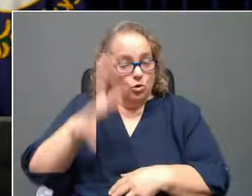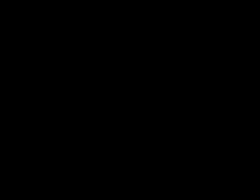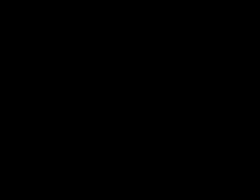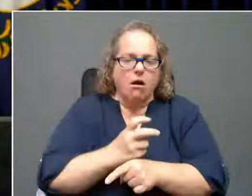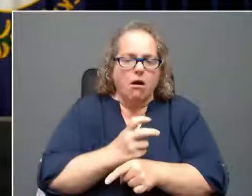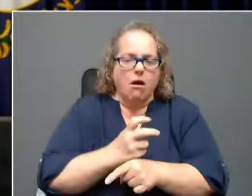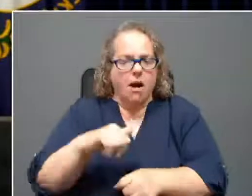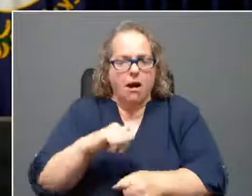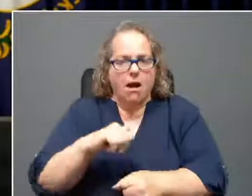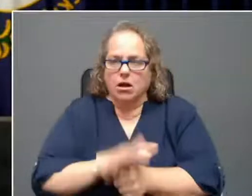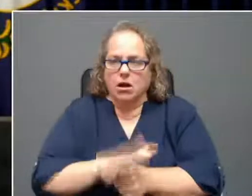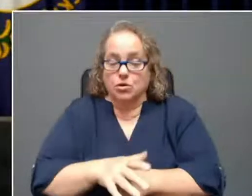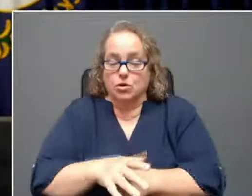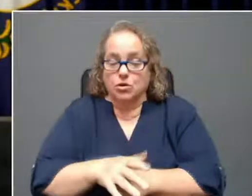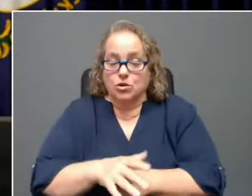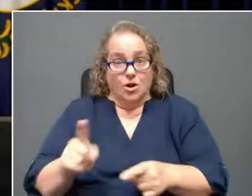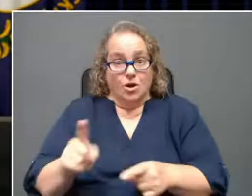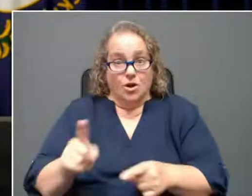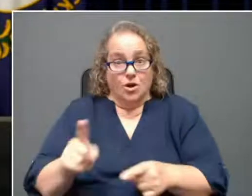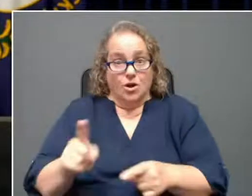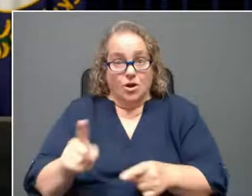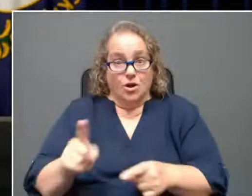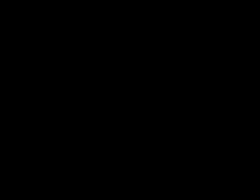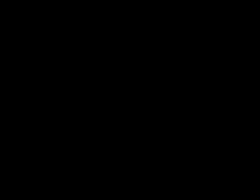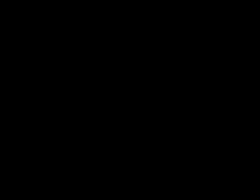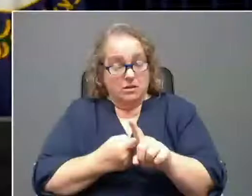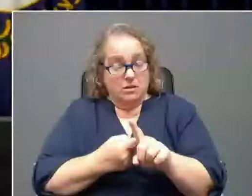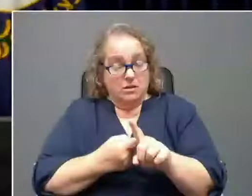during the 15 months, the 100